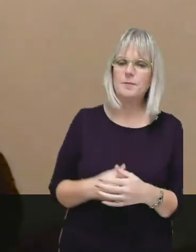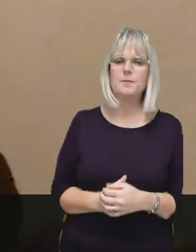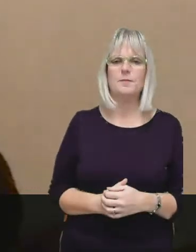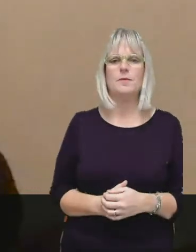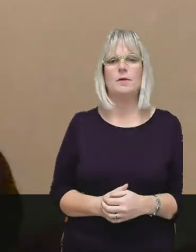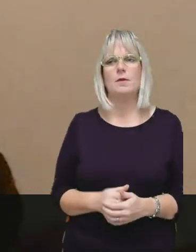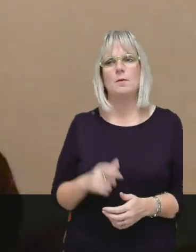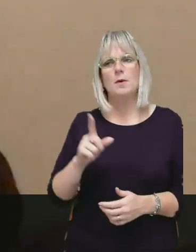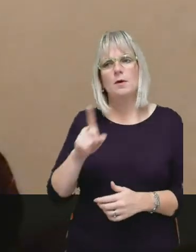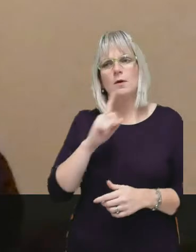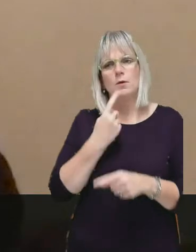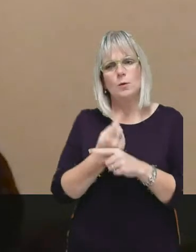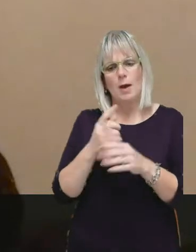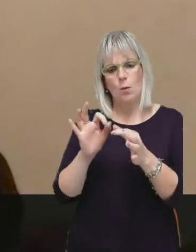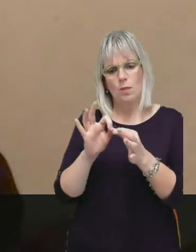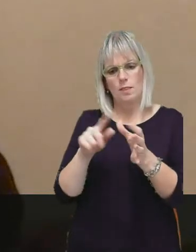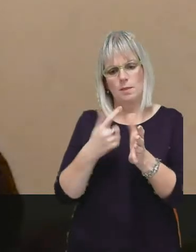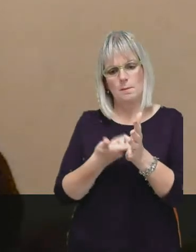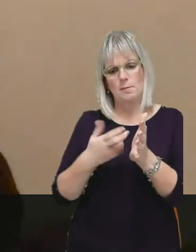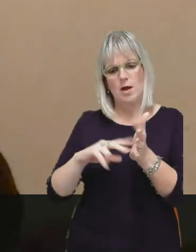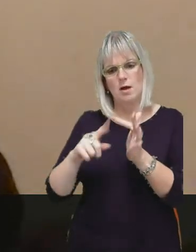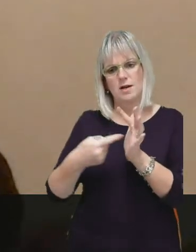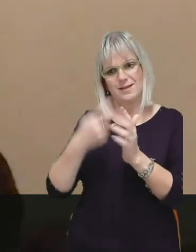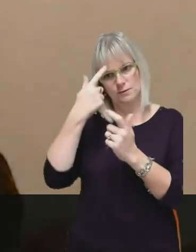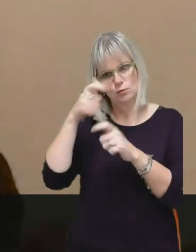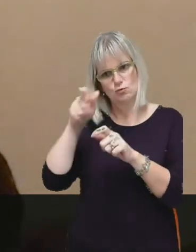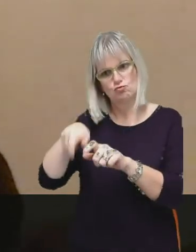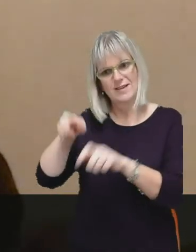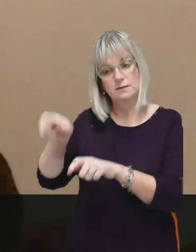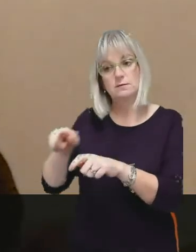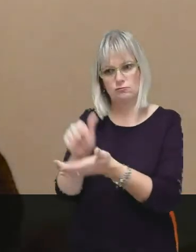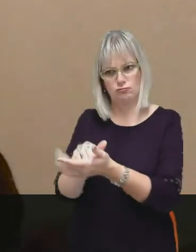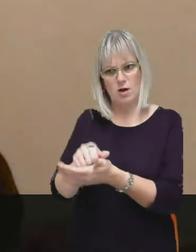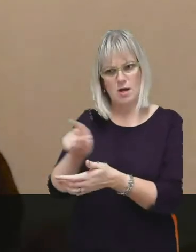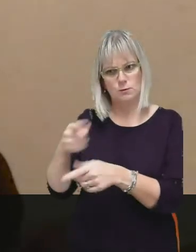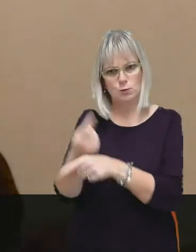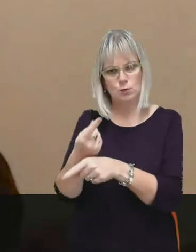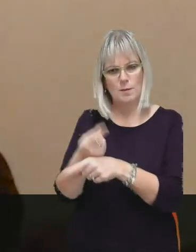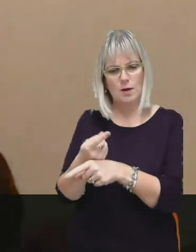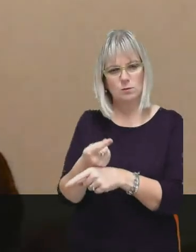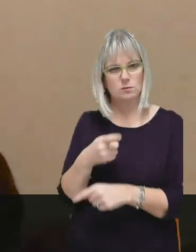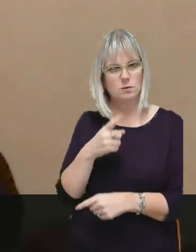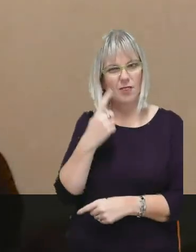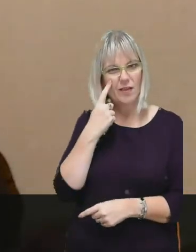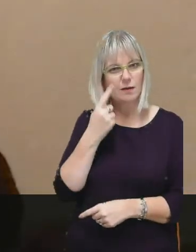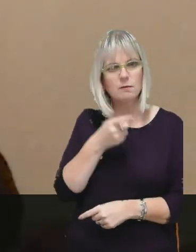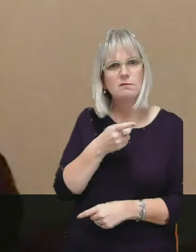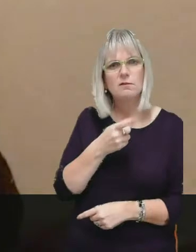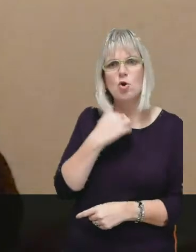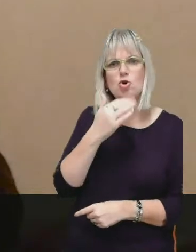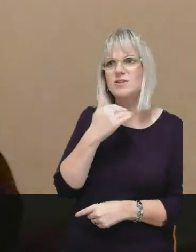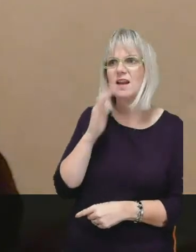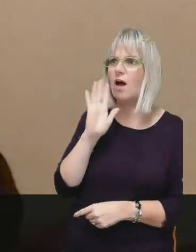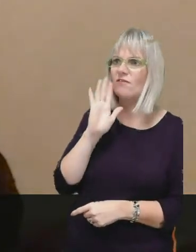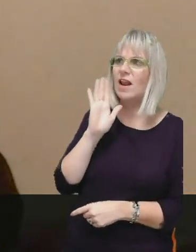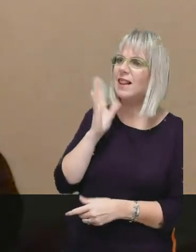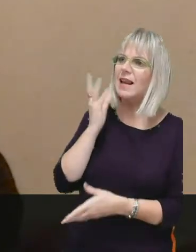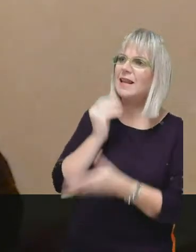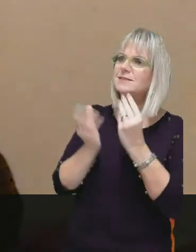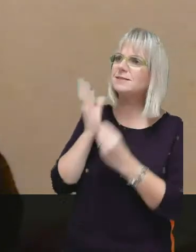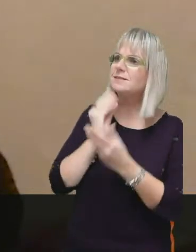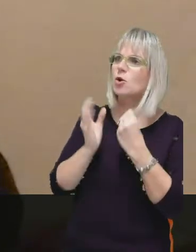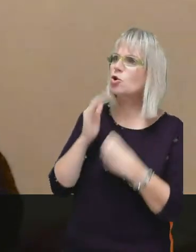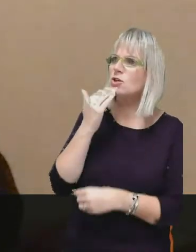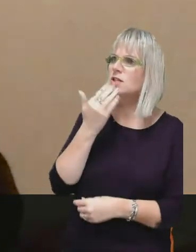quite rightly talked about, do you think you've done enough in terms of listening to Londoners before you build these tower blocks?